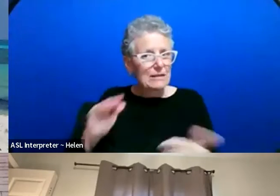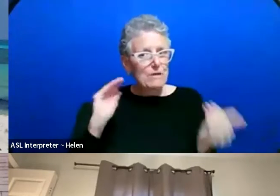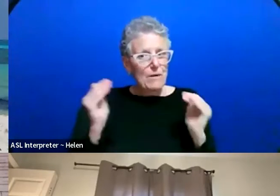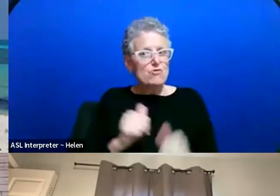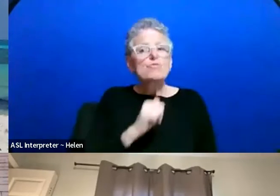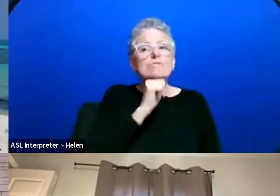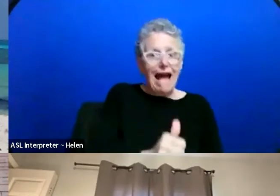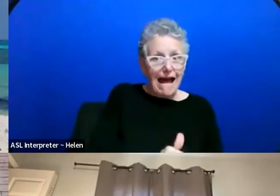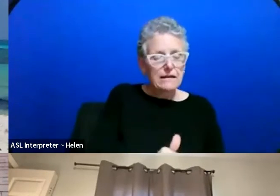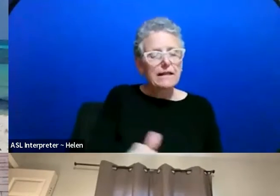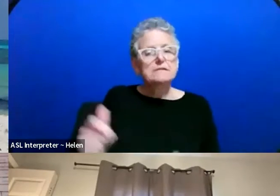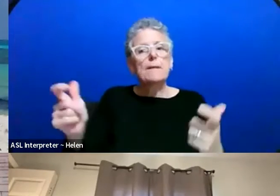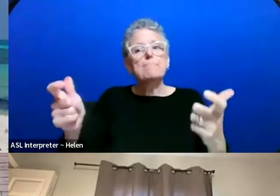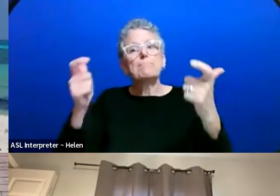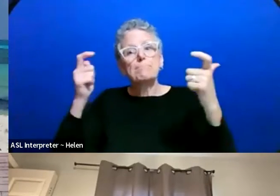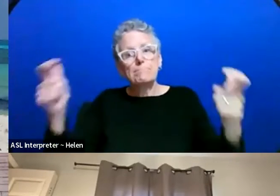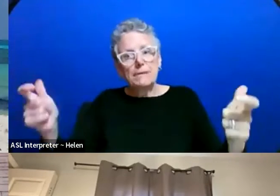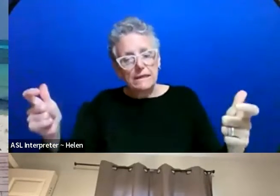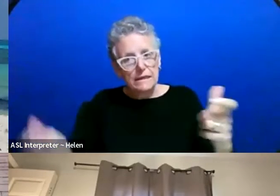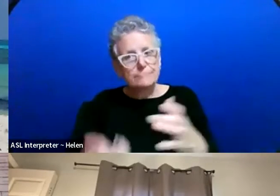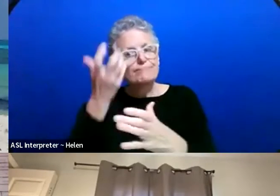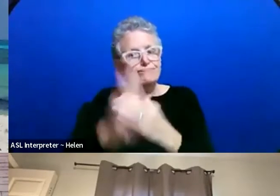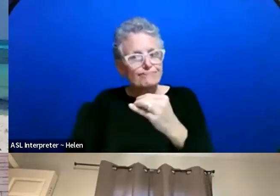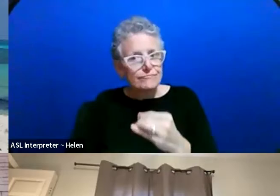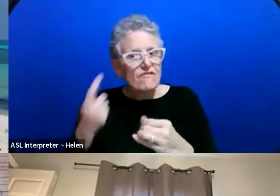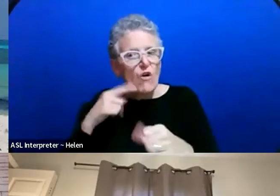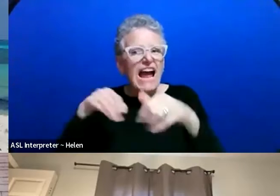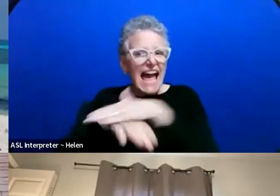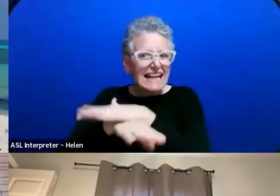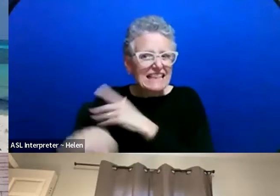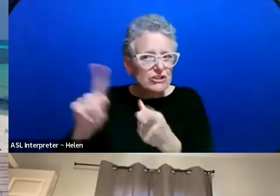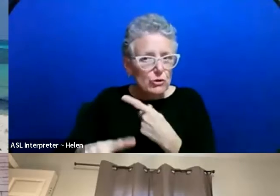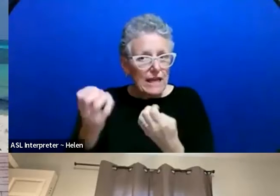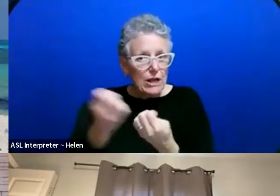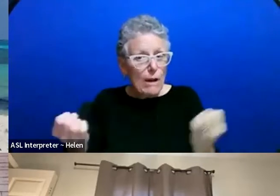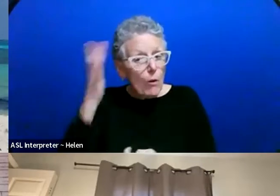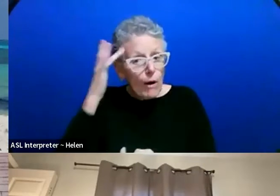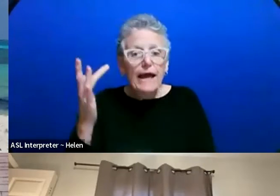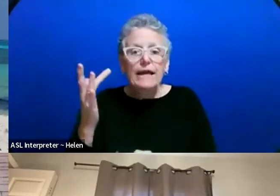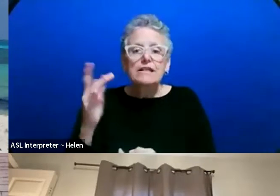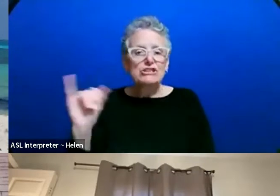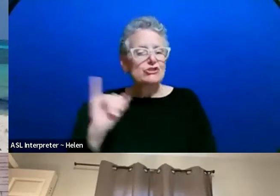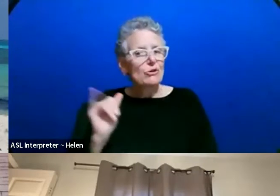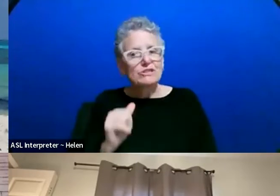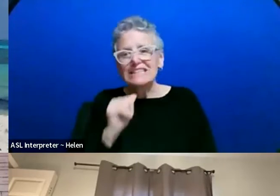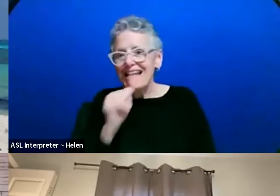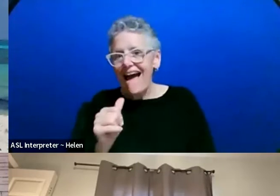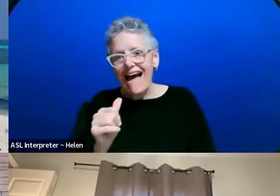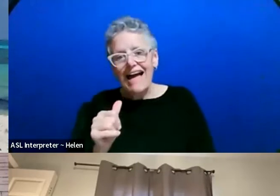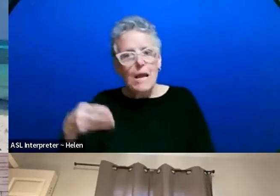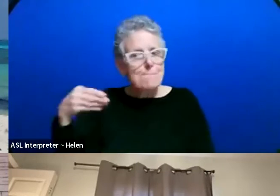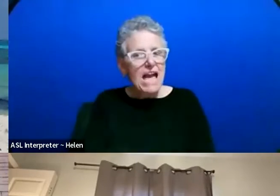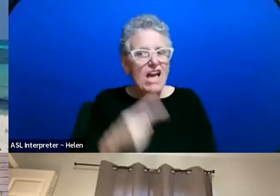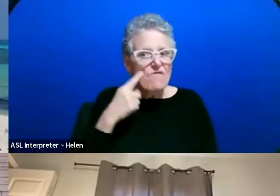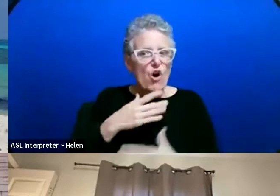not is a huge gap in access to equipment, because insurance doesn't cover recreation